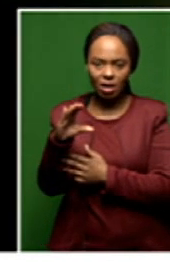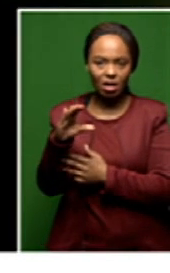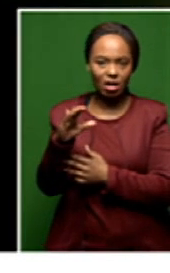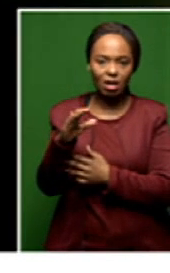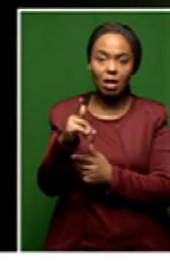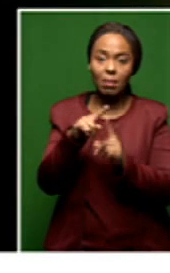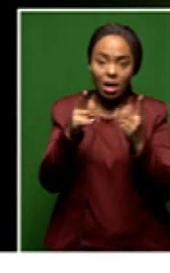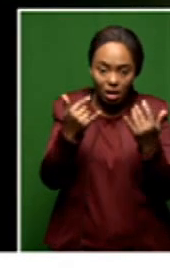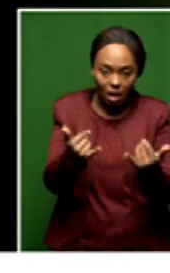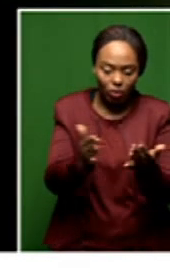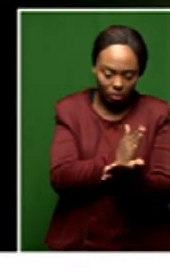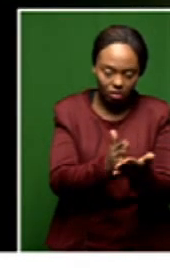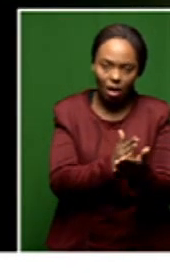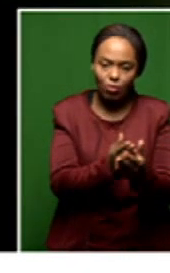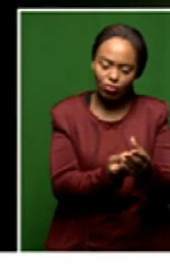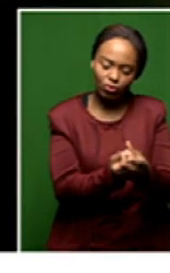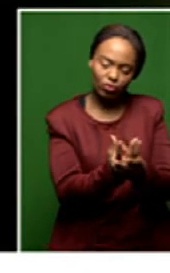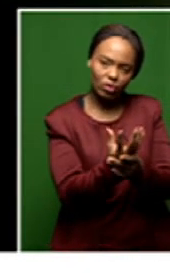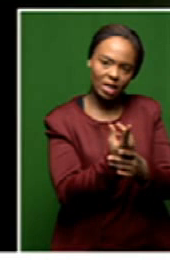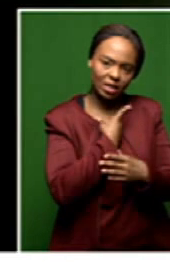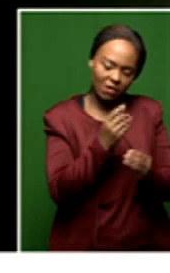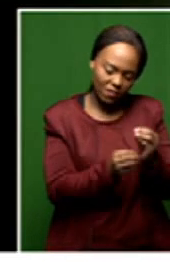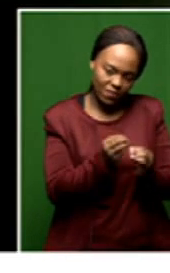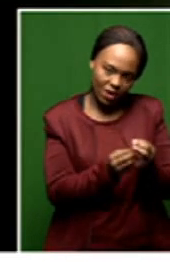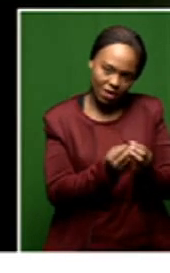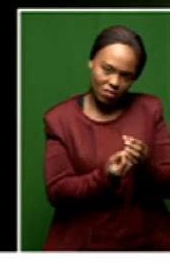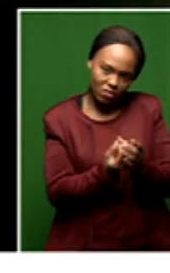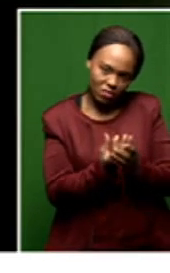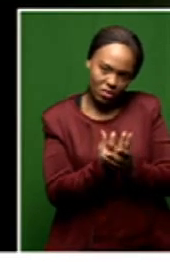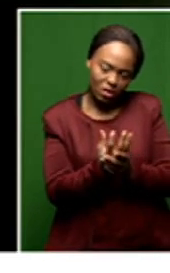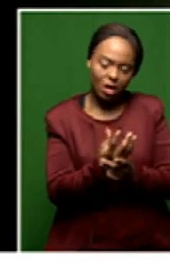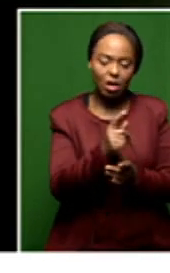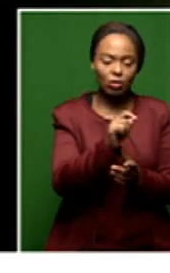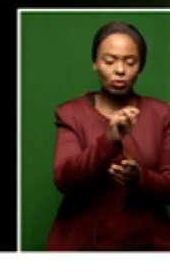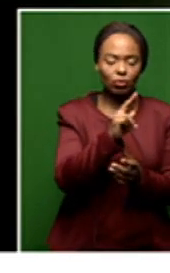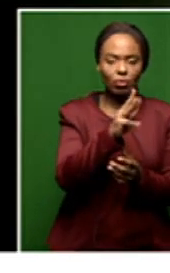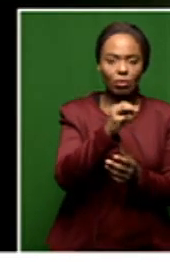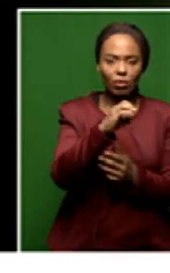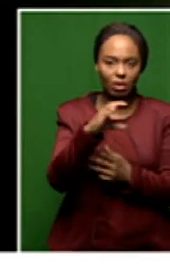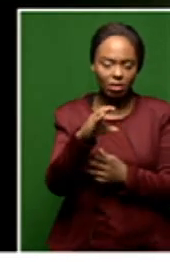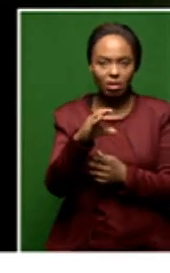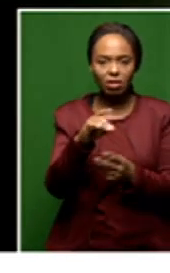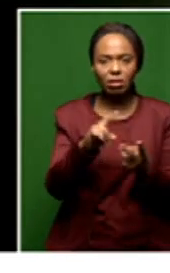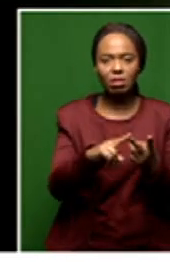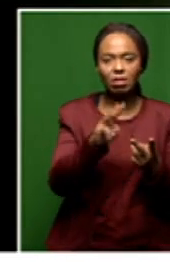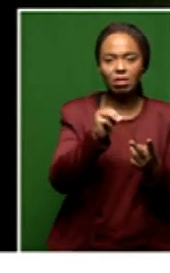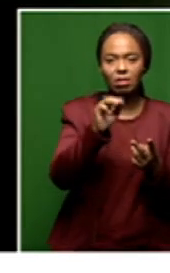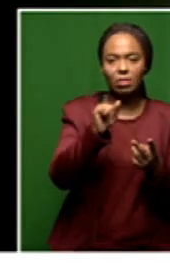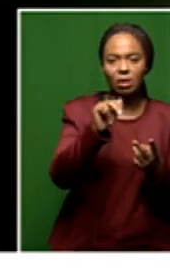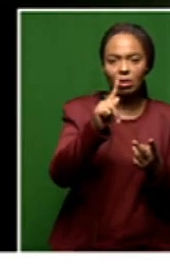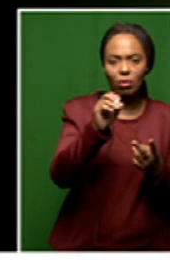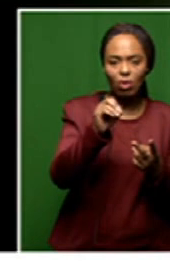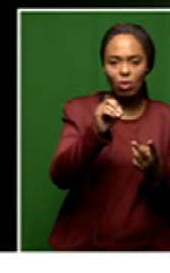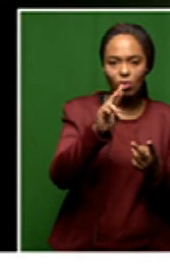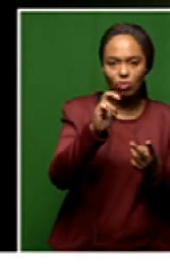foods in this book that I've included, things like maca root, for example, which is available at the moment, powdered. You can buy it from health